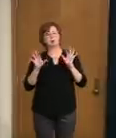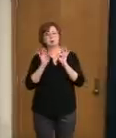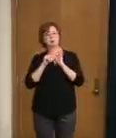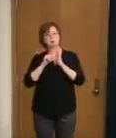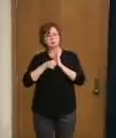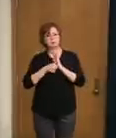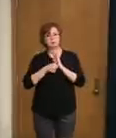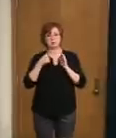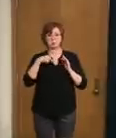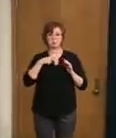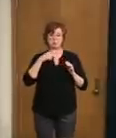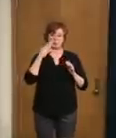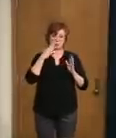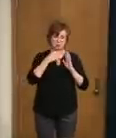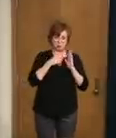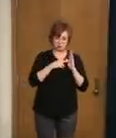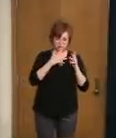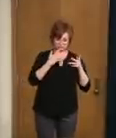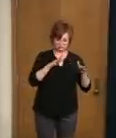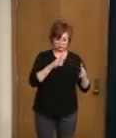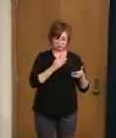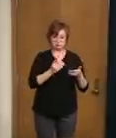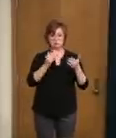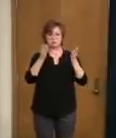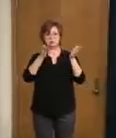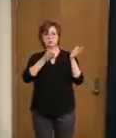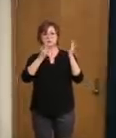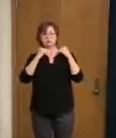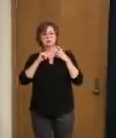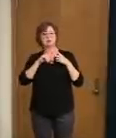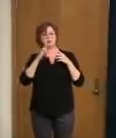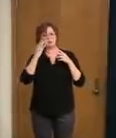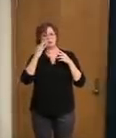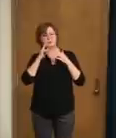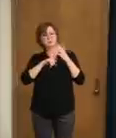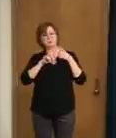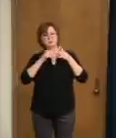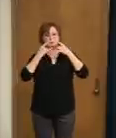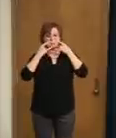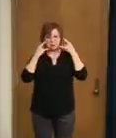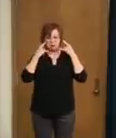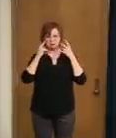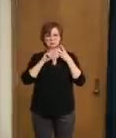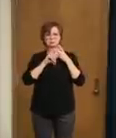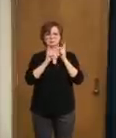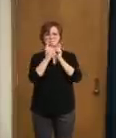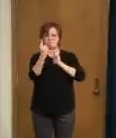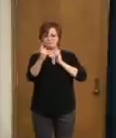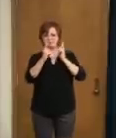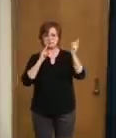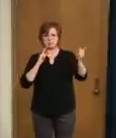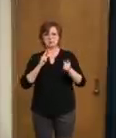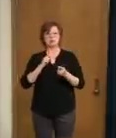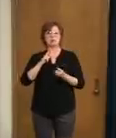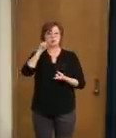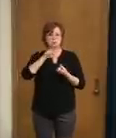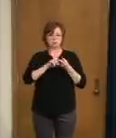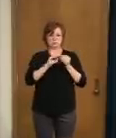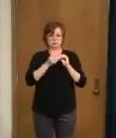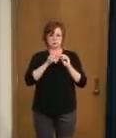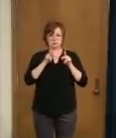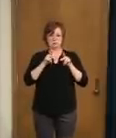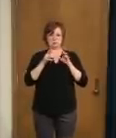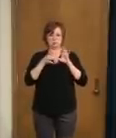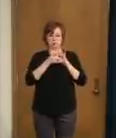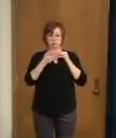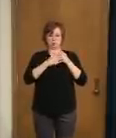all the measures. We mask use, physical distancing, reduce close contacts,